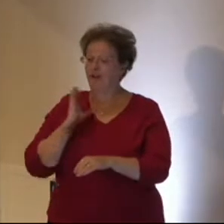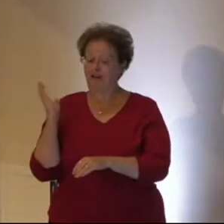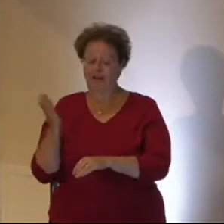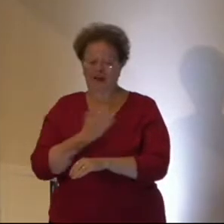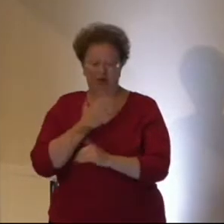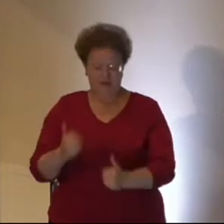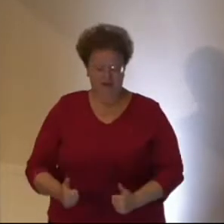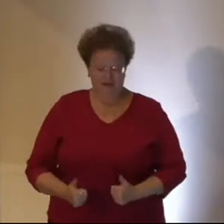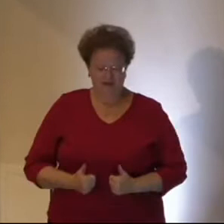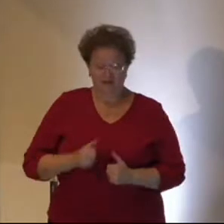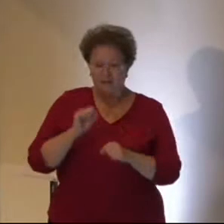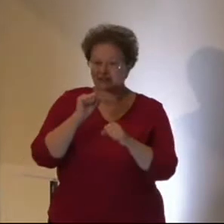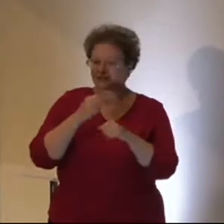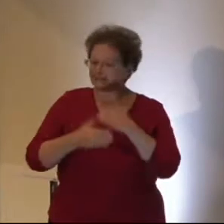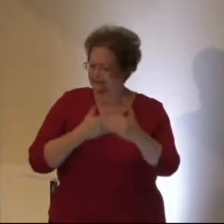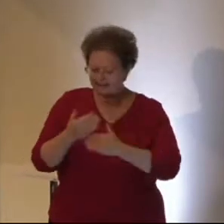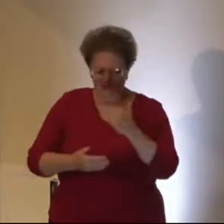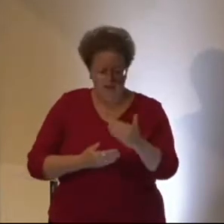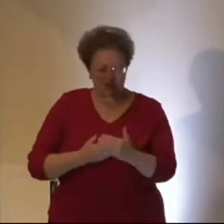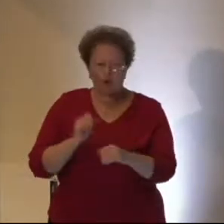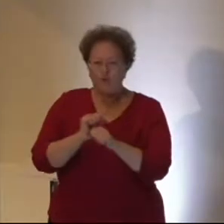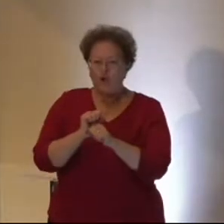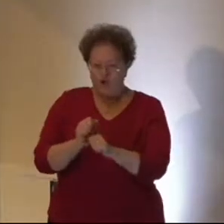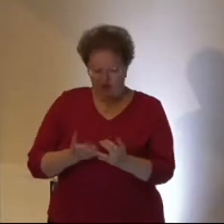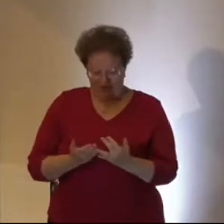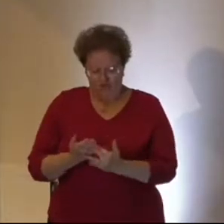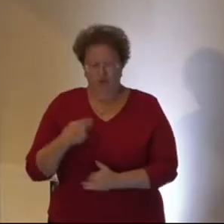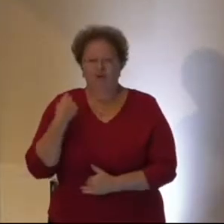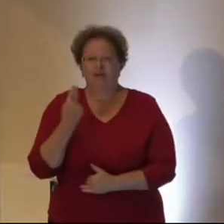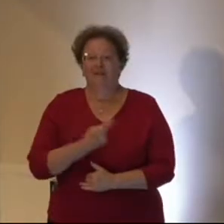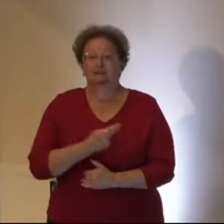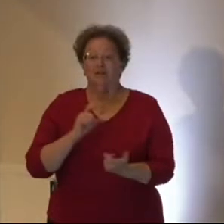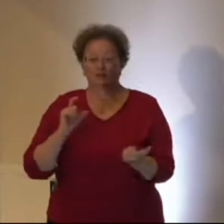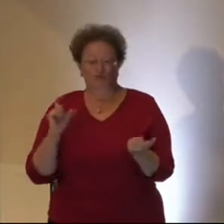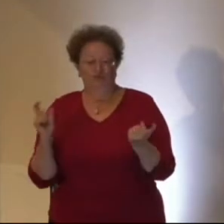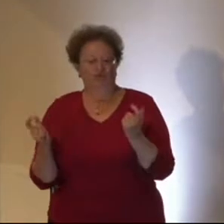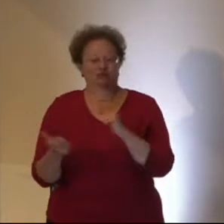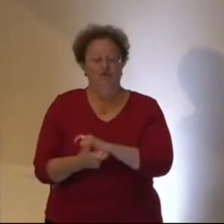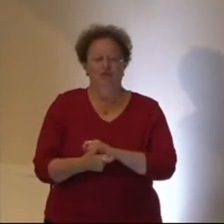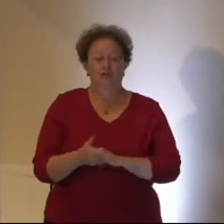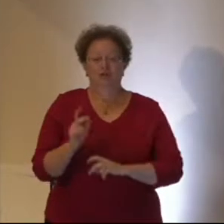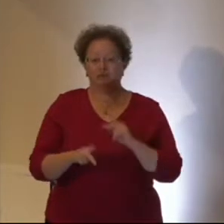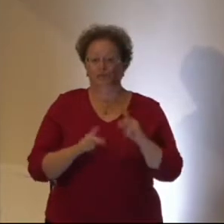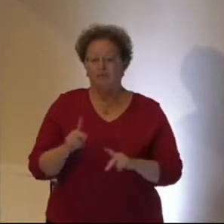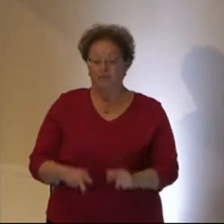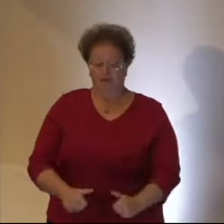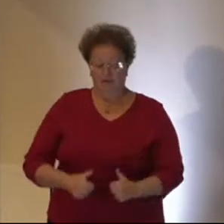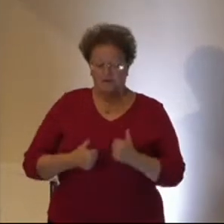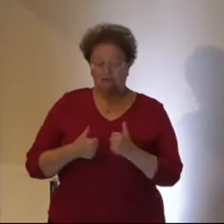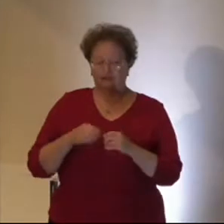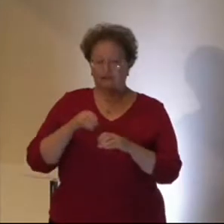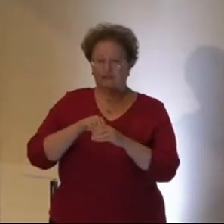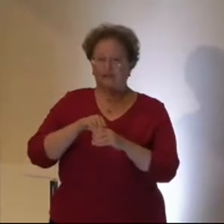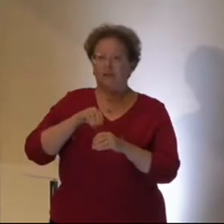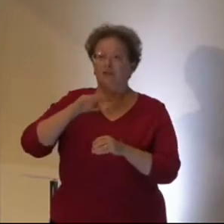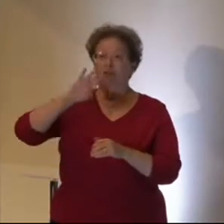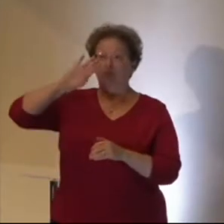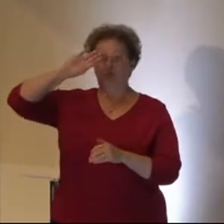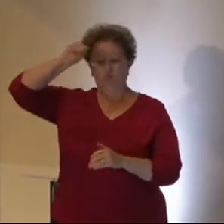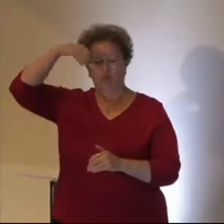would continue in us and through us so others' lives can be reformed and transformed too by your grace. And it's in your name we